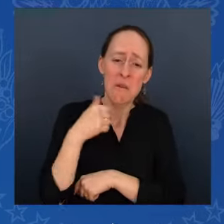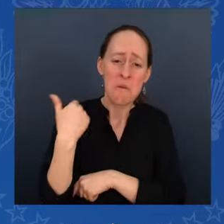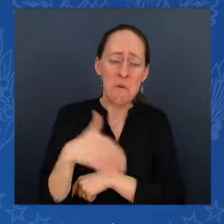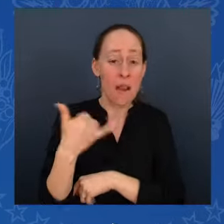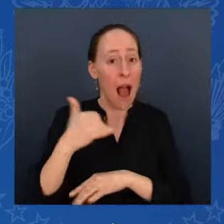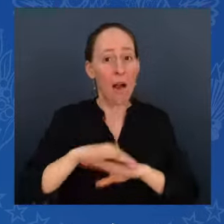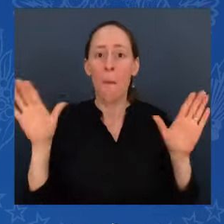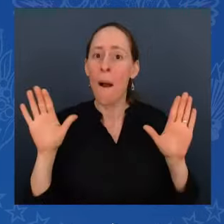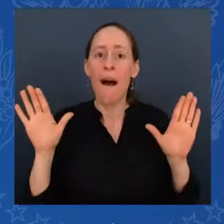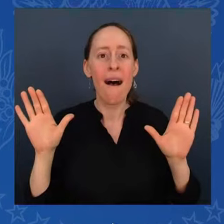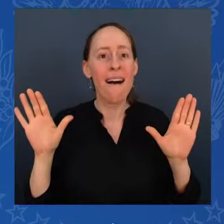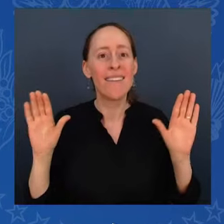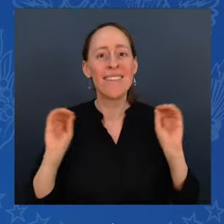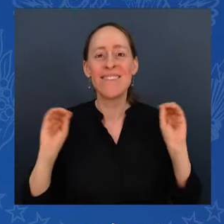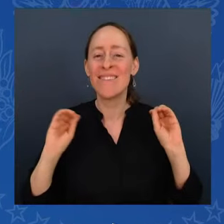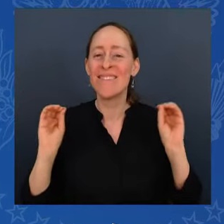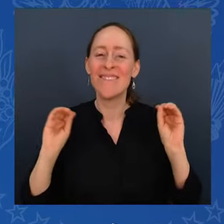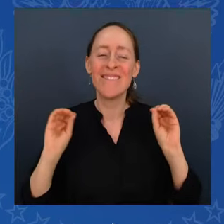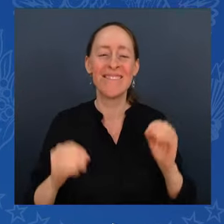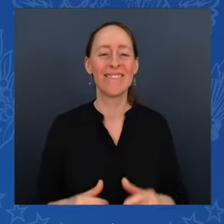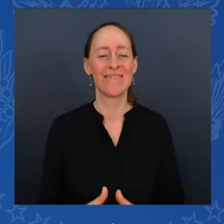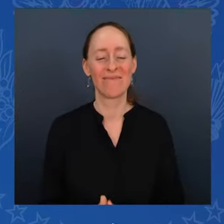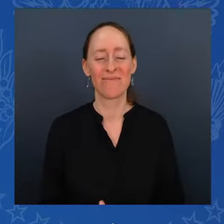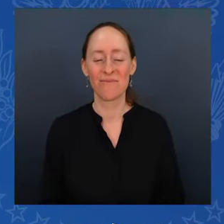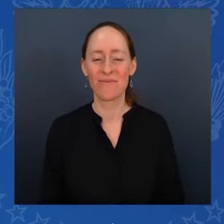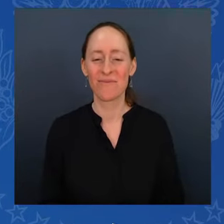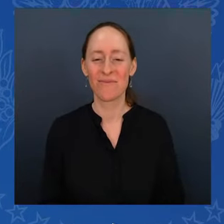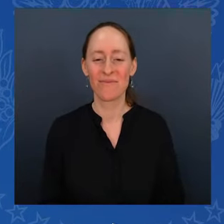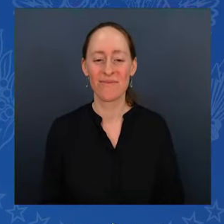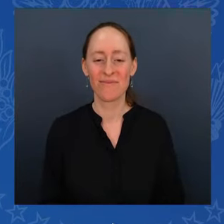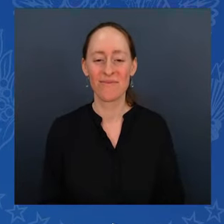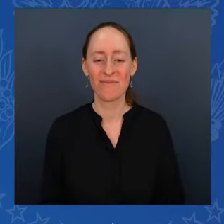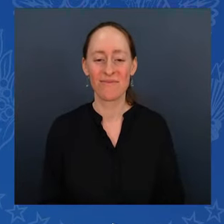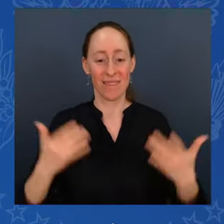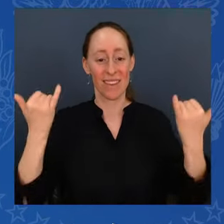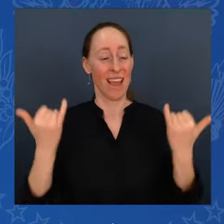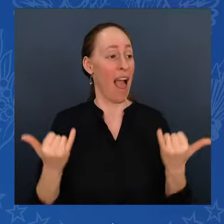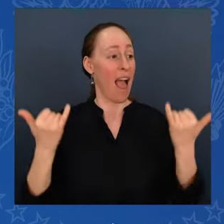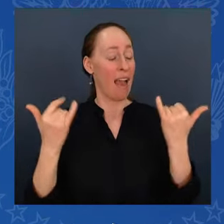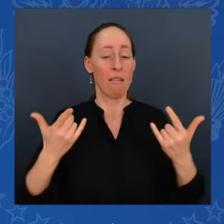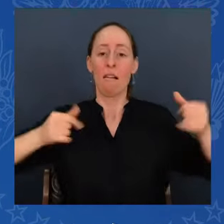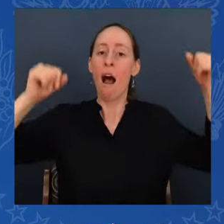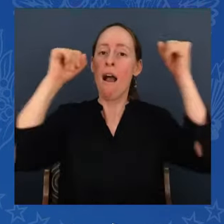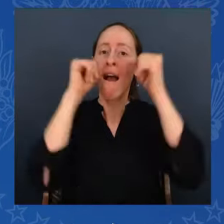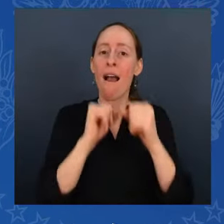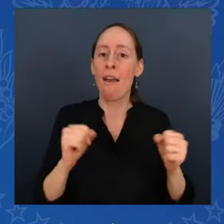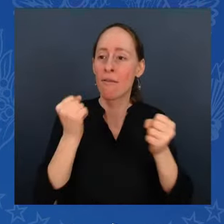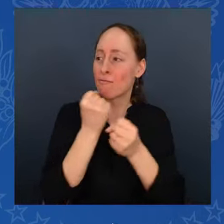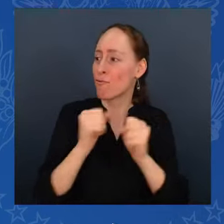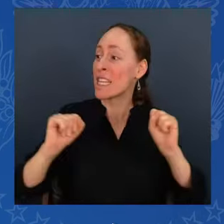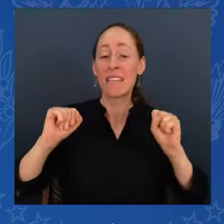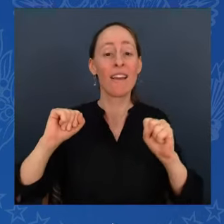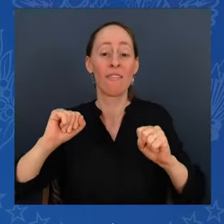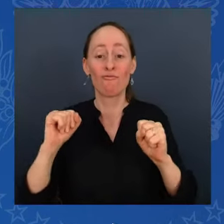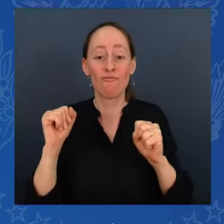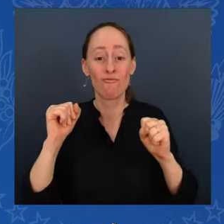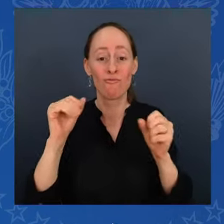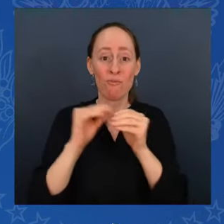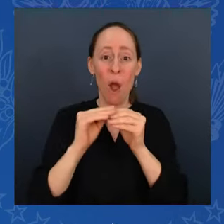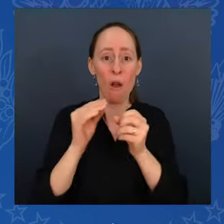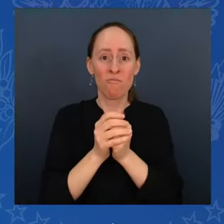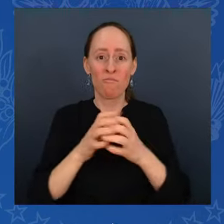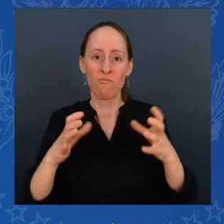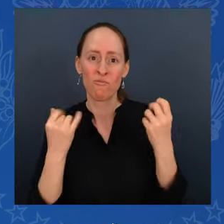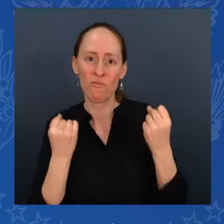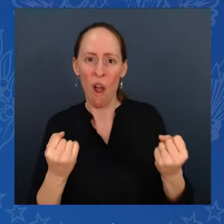With this new freedom, you started your own business. It helps women and minority-owned businesses right here in Wisconsin. That's what this is all